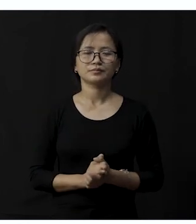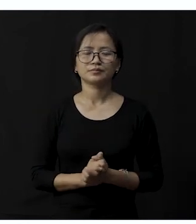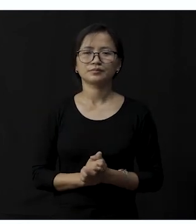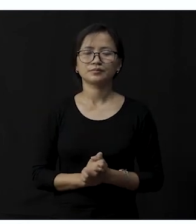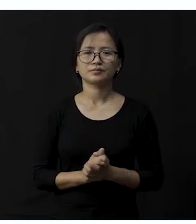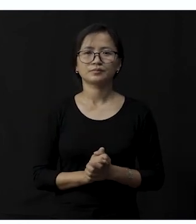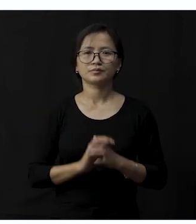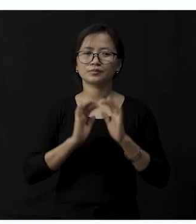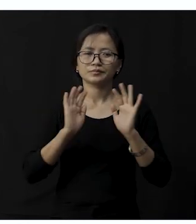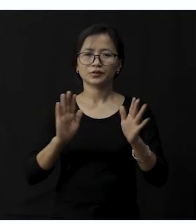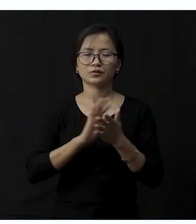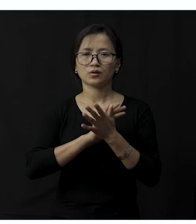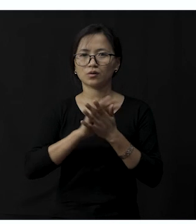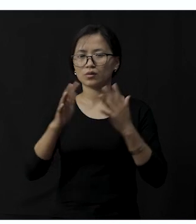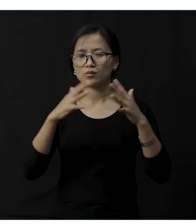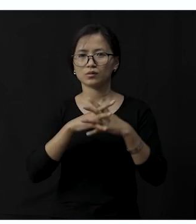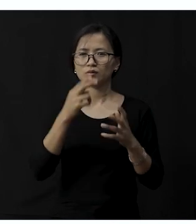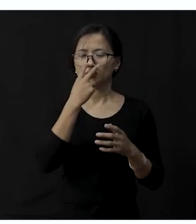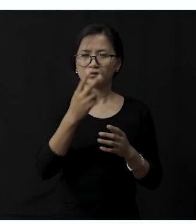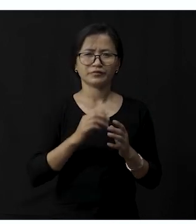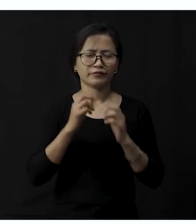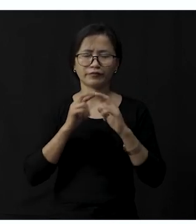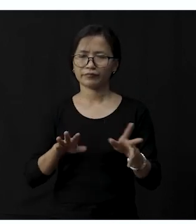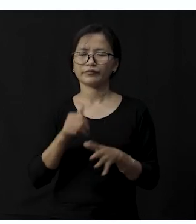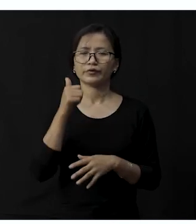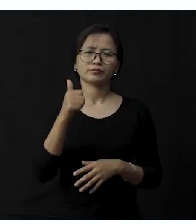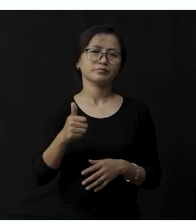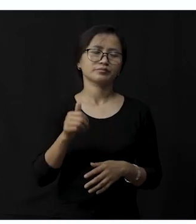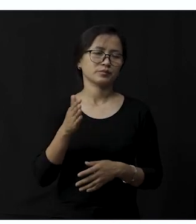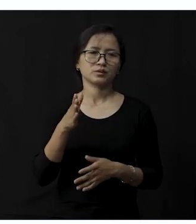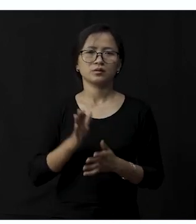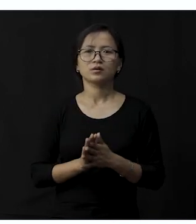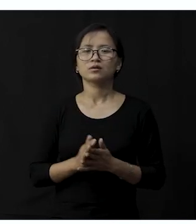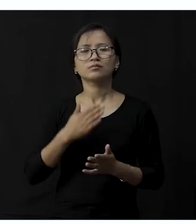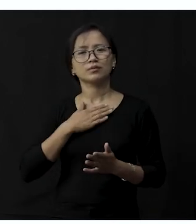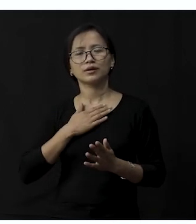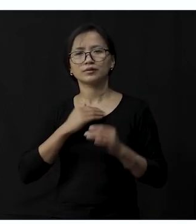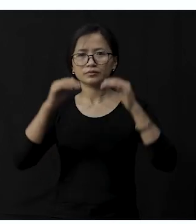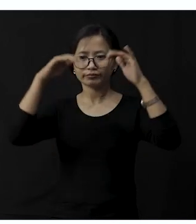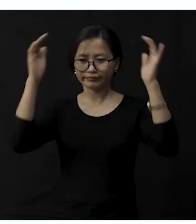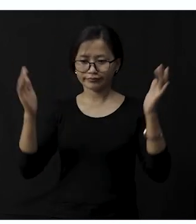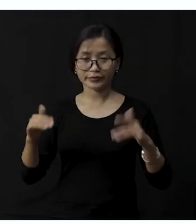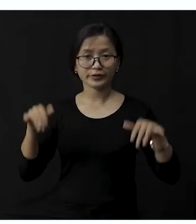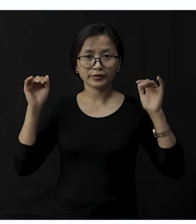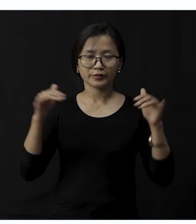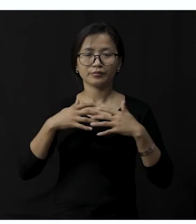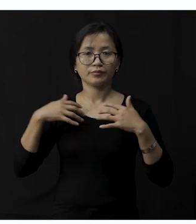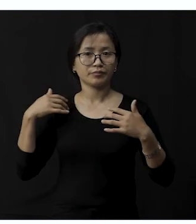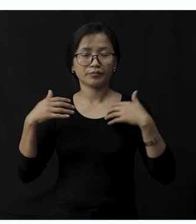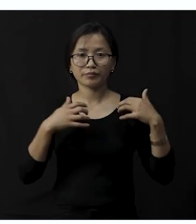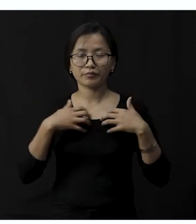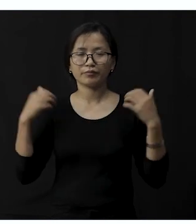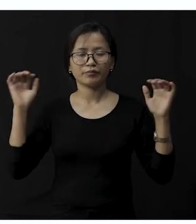All right, this is your homework. Doesn't this look very nice? So this is my teddy bear, and I have